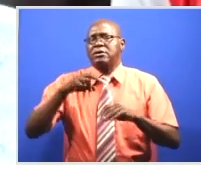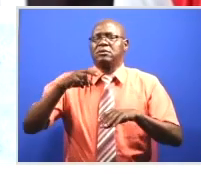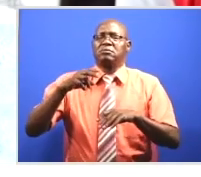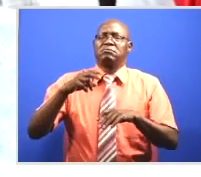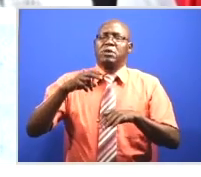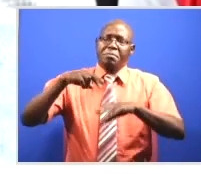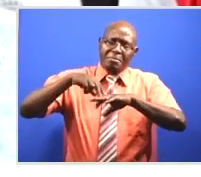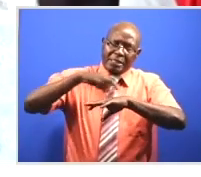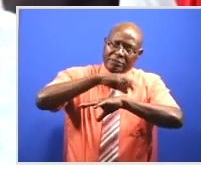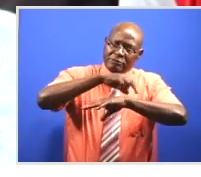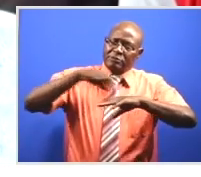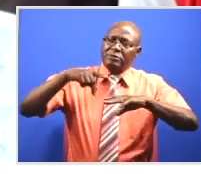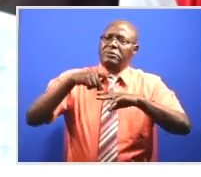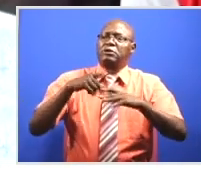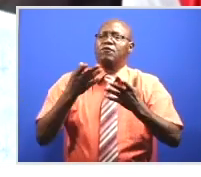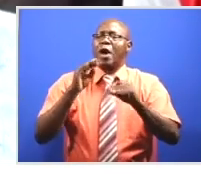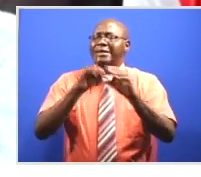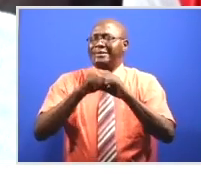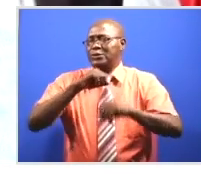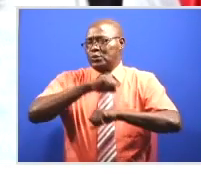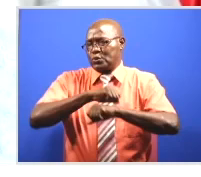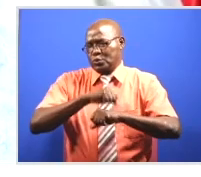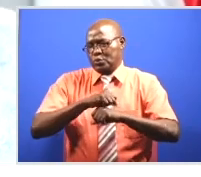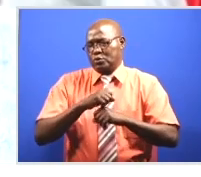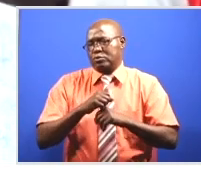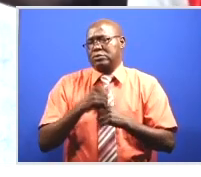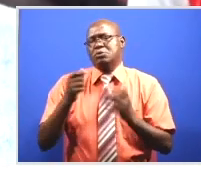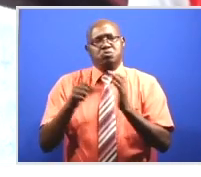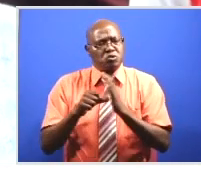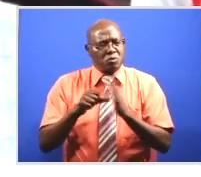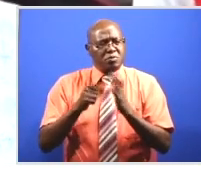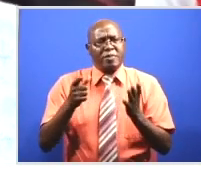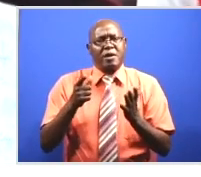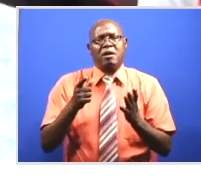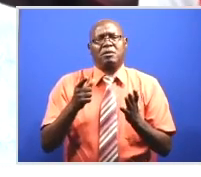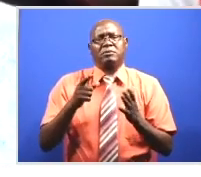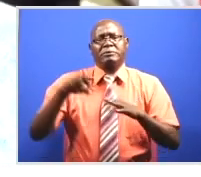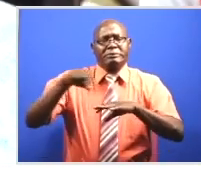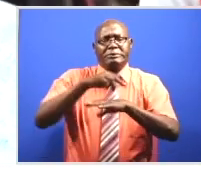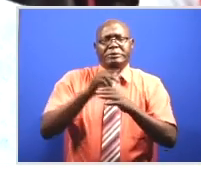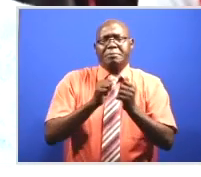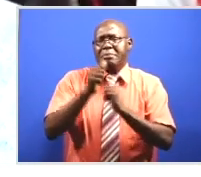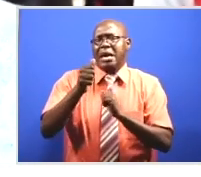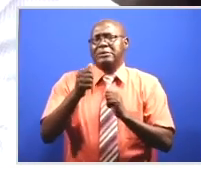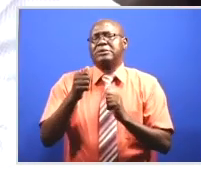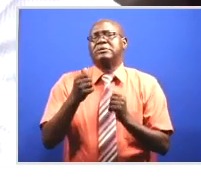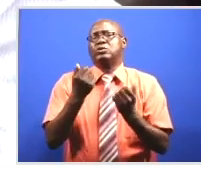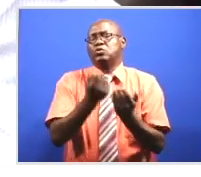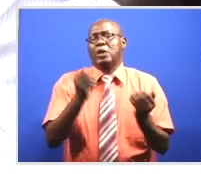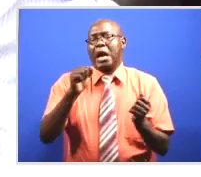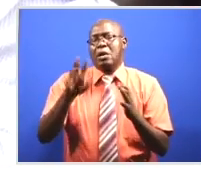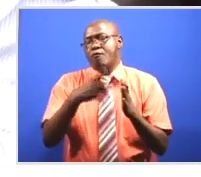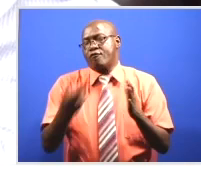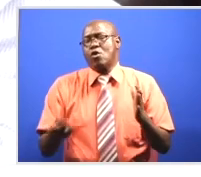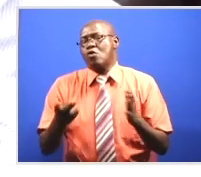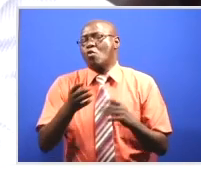na shida kubwa sana, daraja haiwezi pitiki. Tunaomba serikali isaidie sisi, watoto wanaanguka hata kwa maji. Sisi kama watu